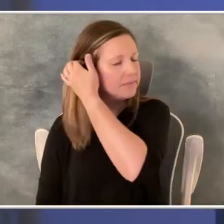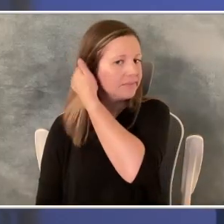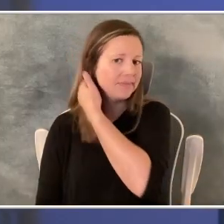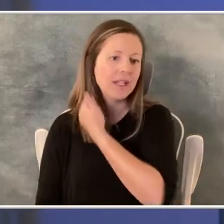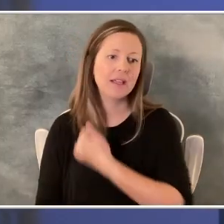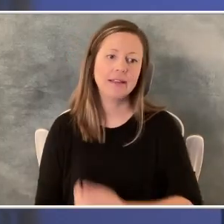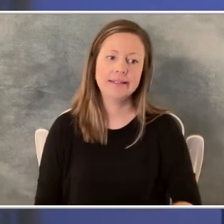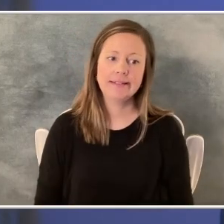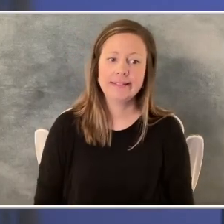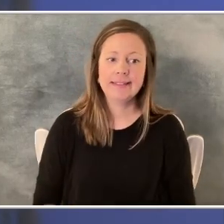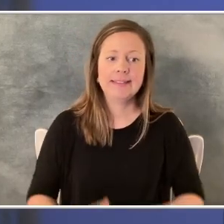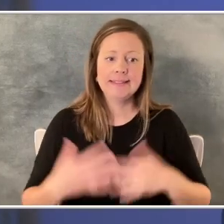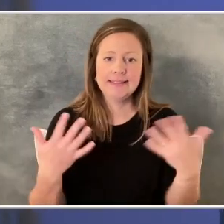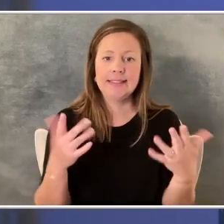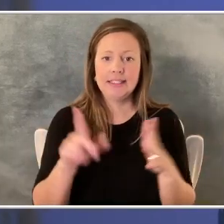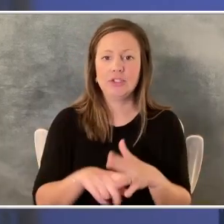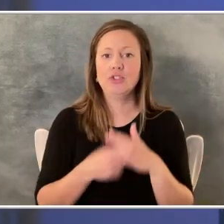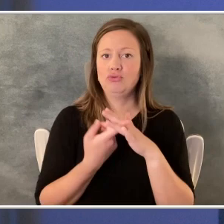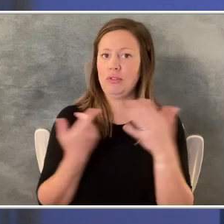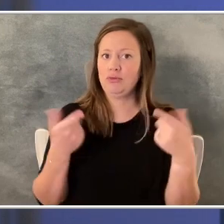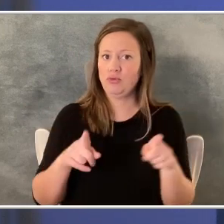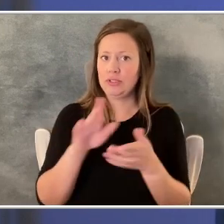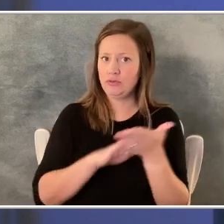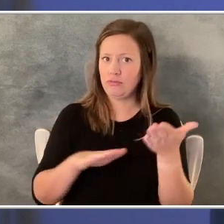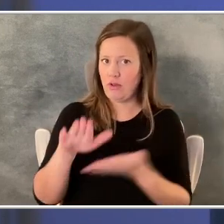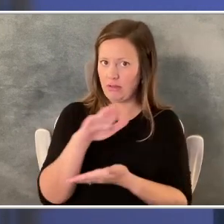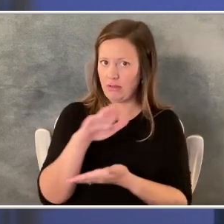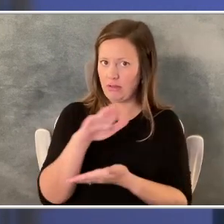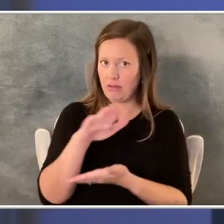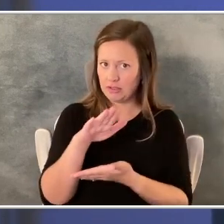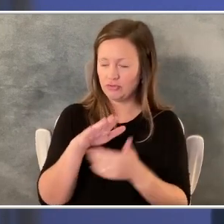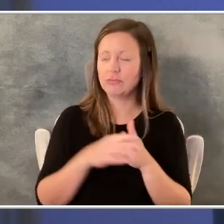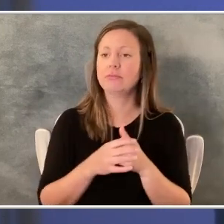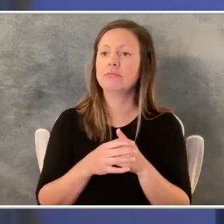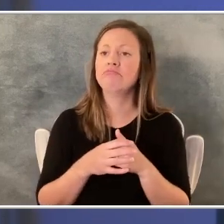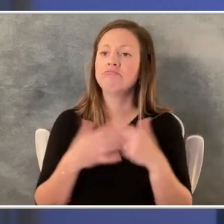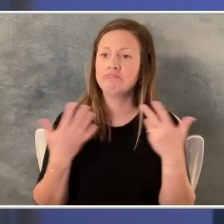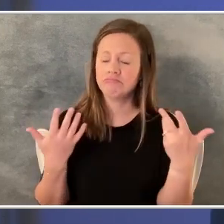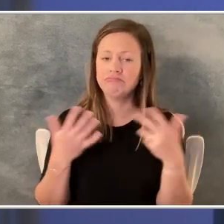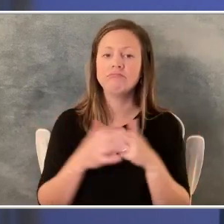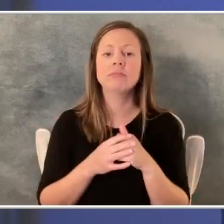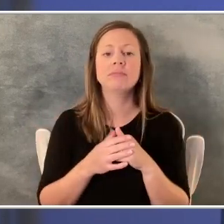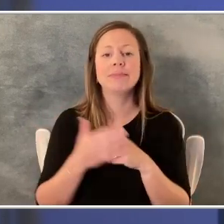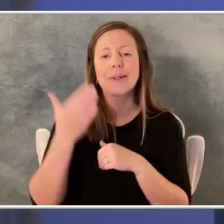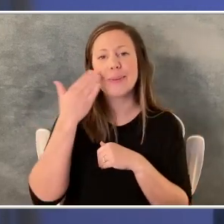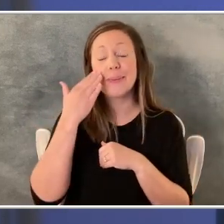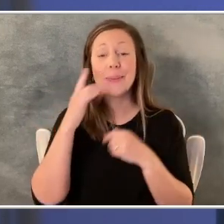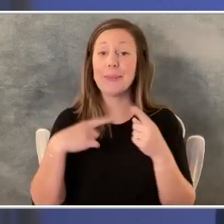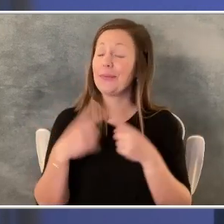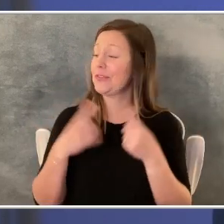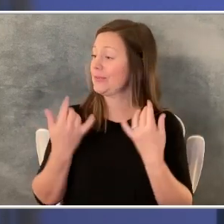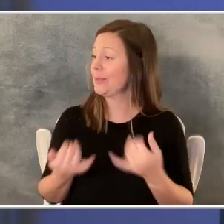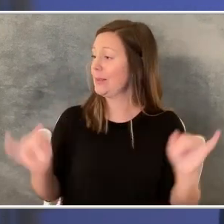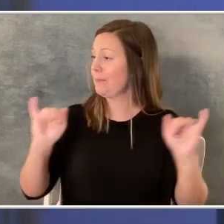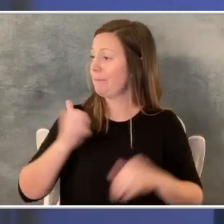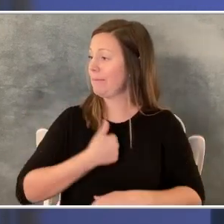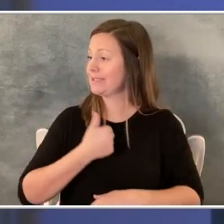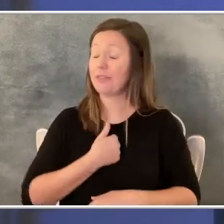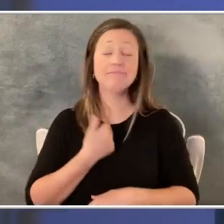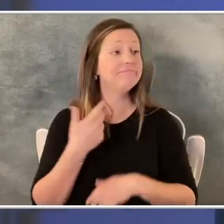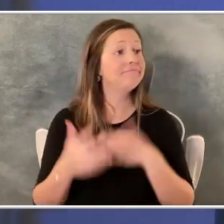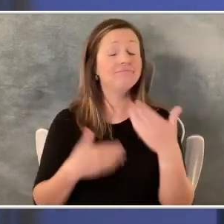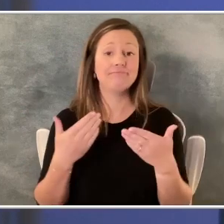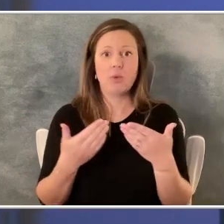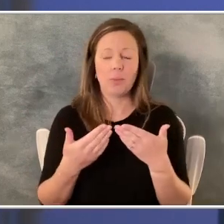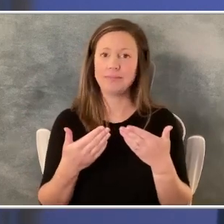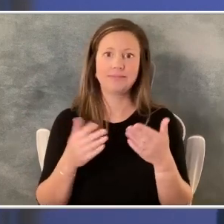started when I was in college. Like many young people, upon emancipation, I just, It was a thing to do? It was a thing to do. I